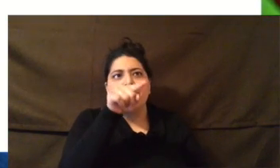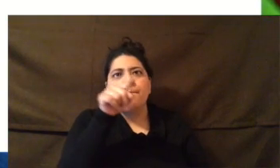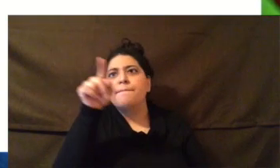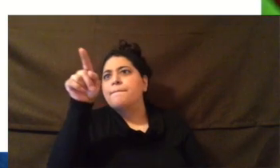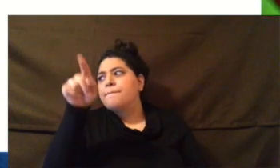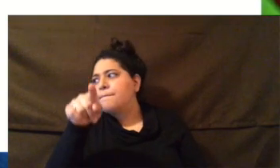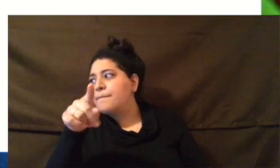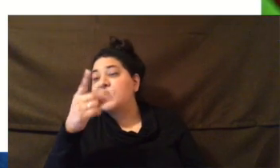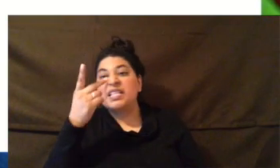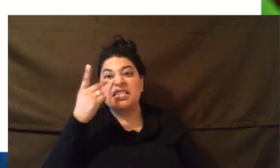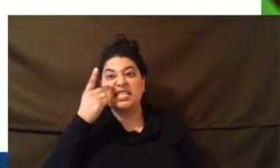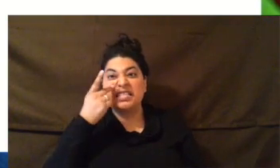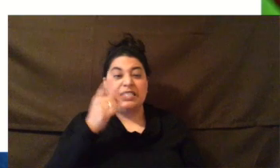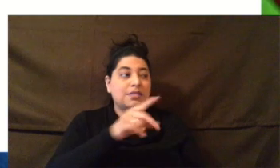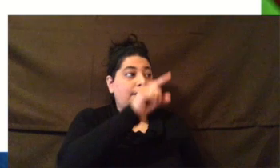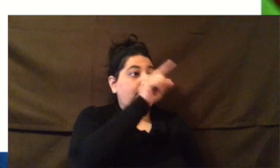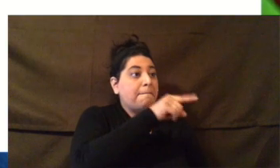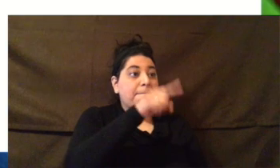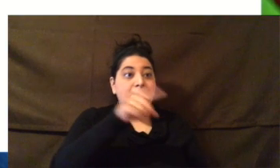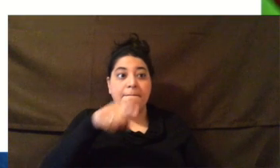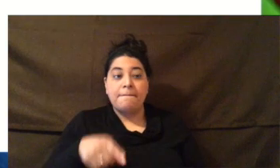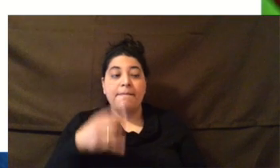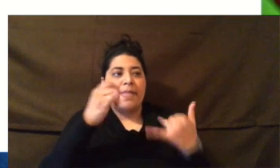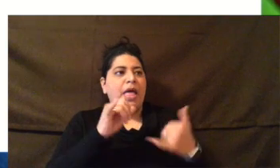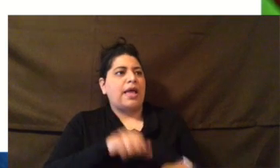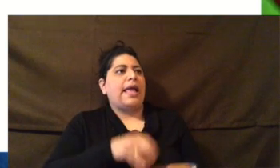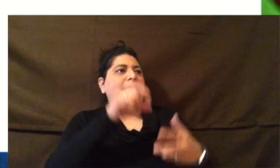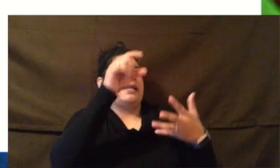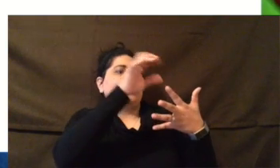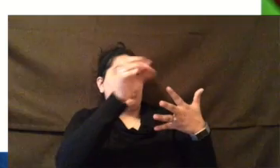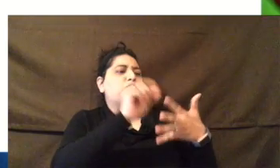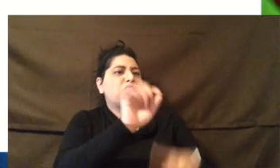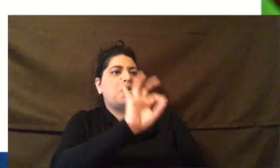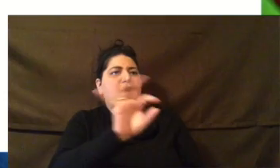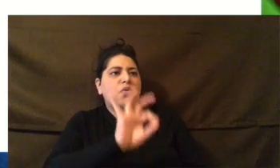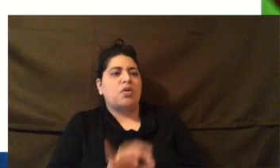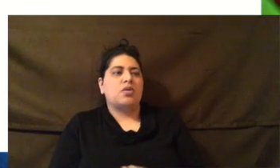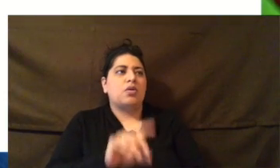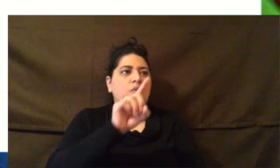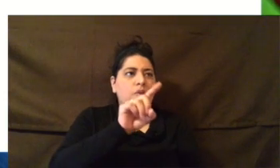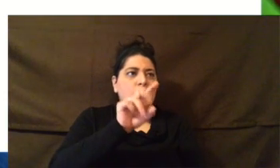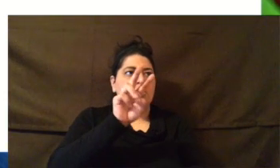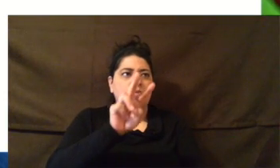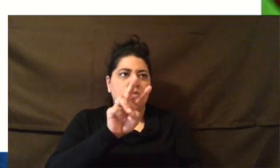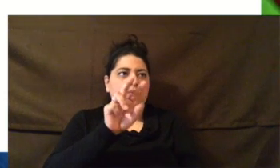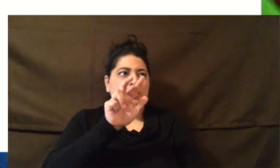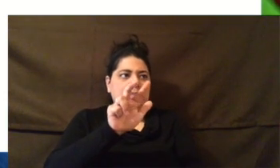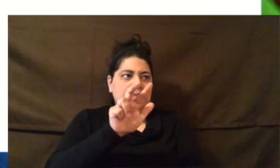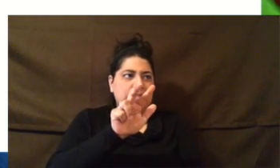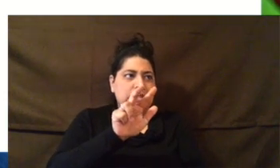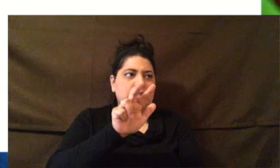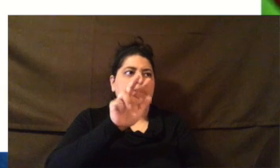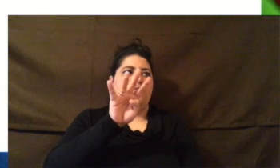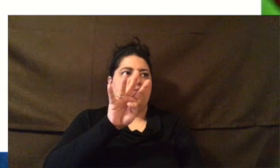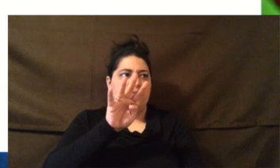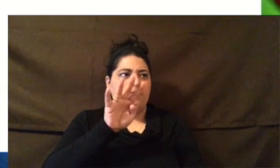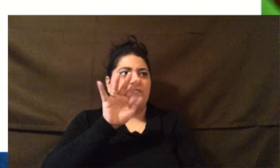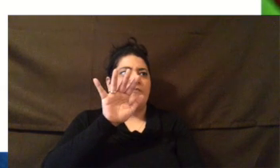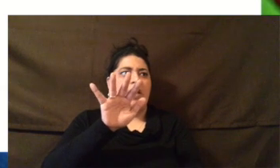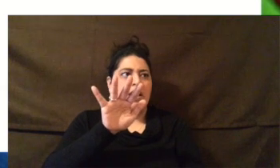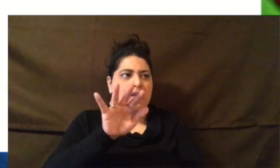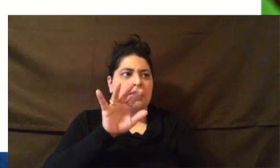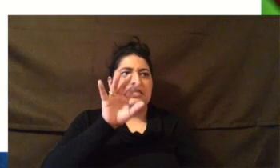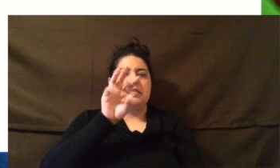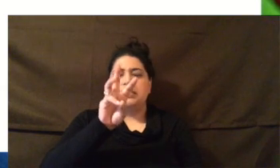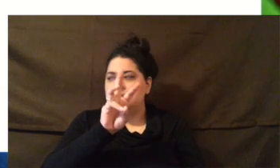See how I've crossed them out? Now I can go back and I can just count them. 1, 2, 3,